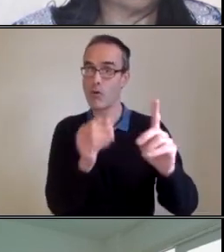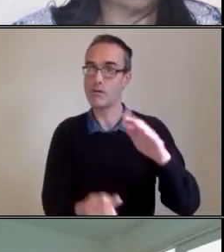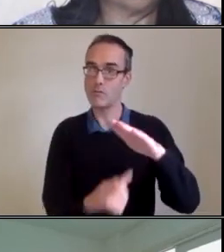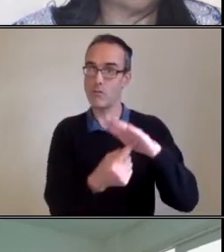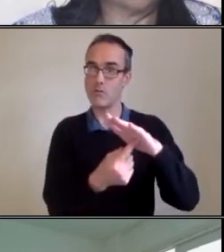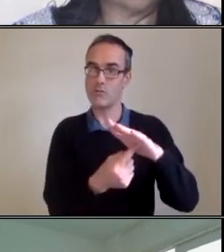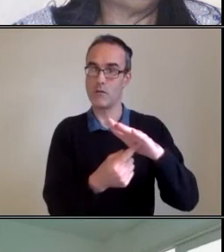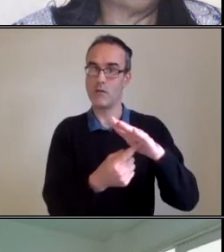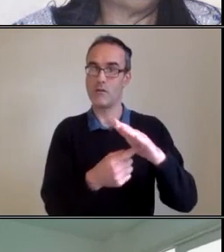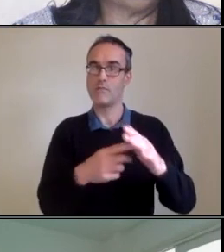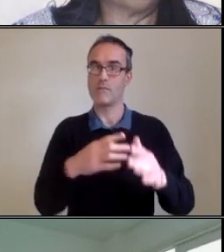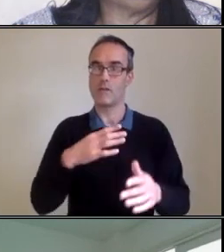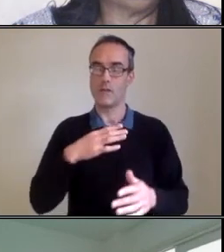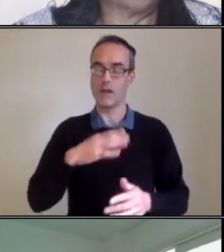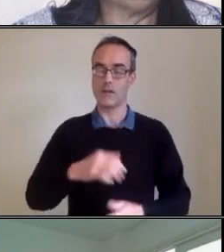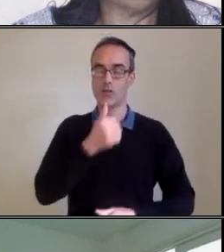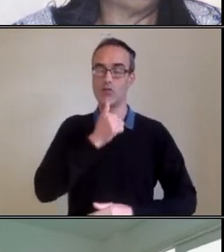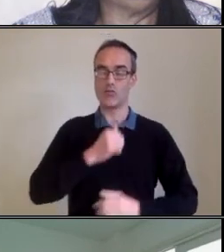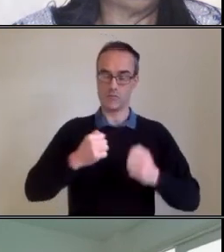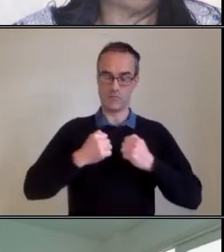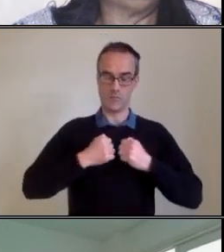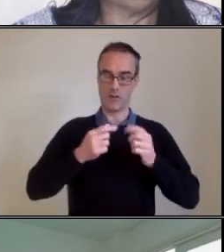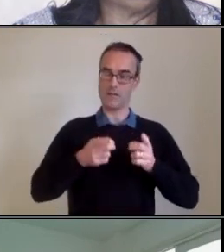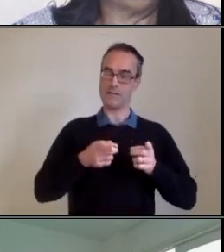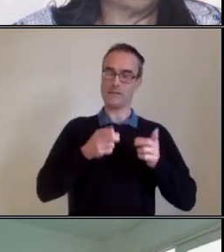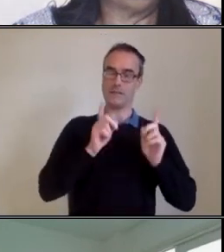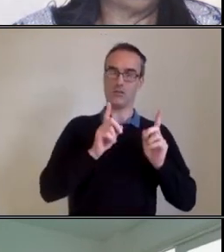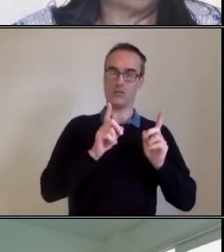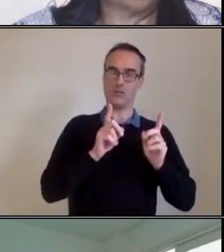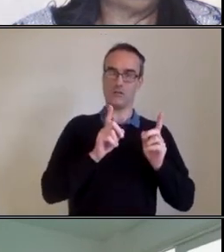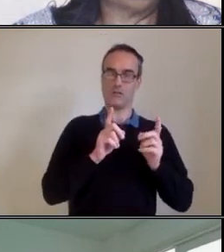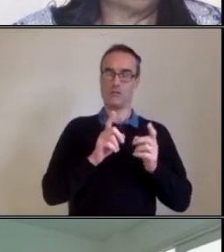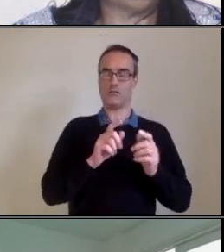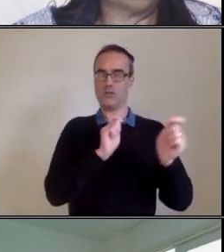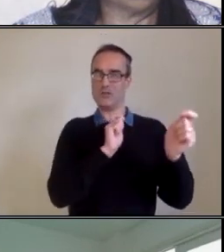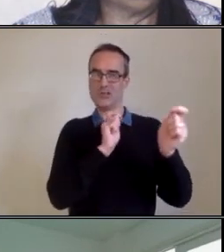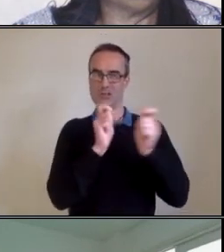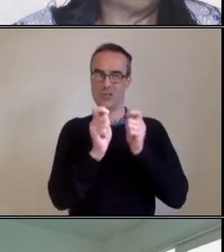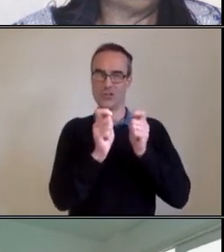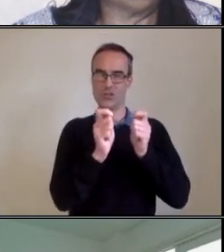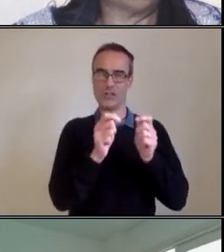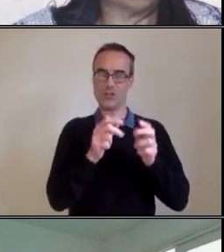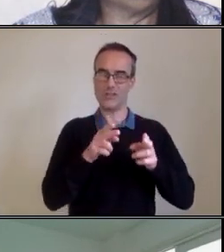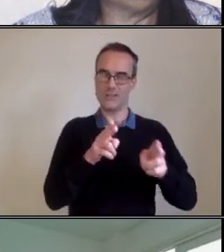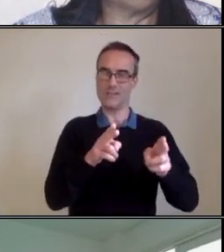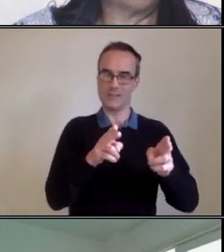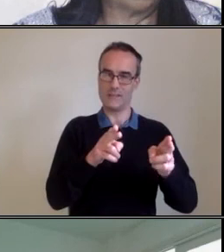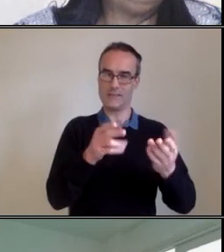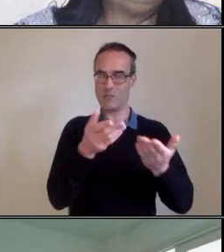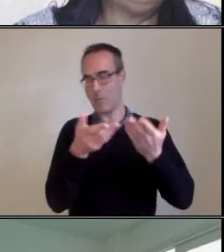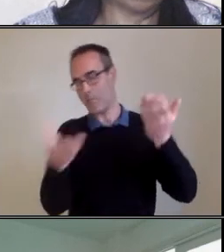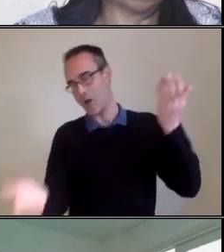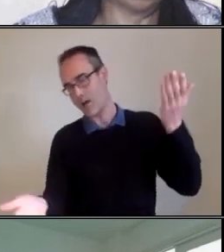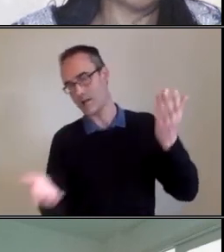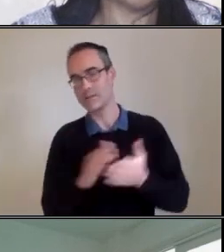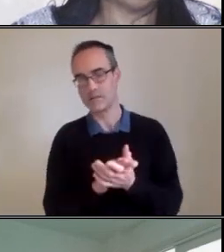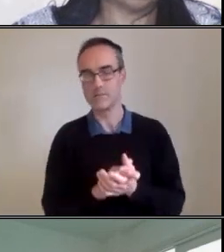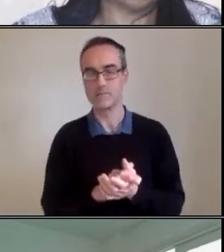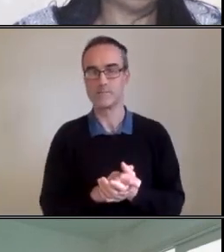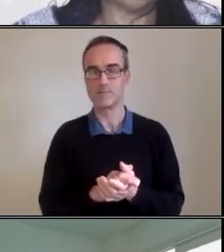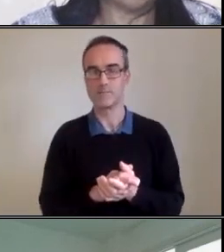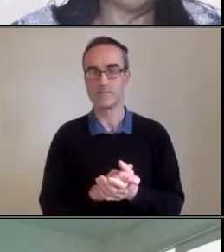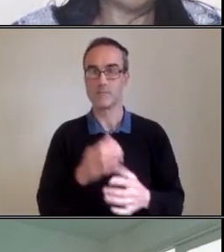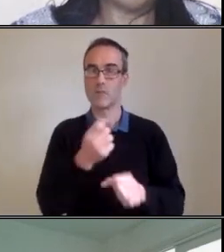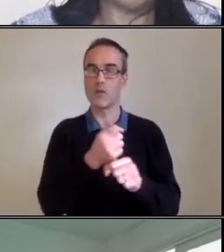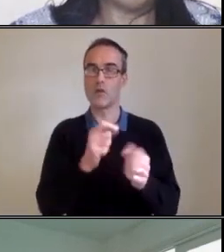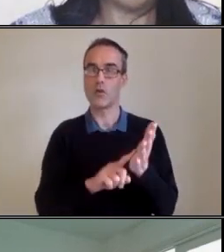advocacy and my seniority to change systematic biased systems and power structures. Thank you very much. Gloria, what's